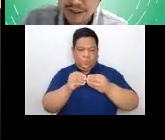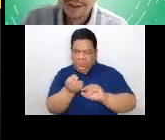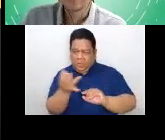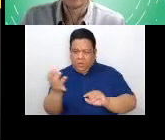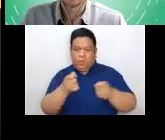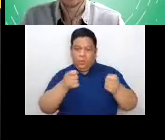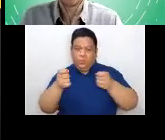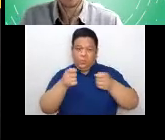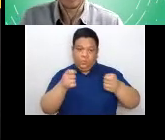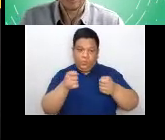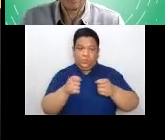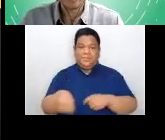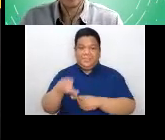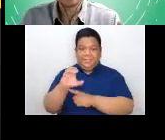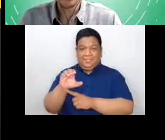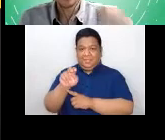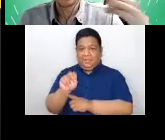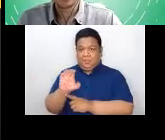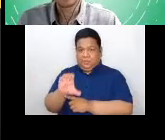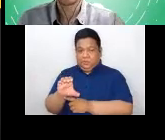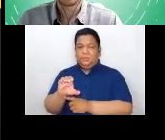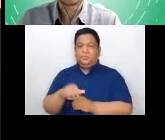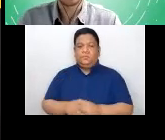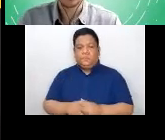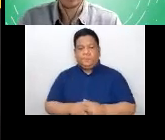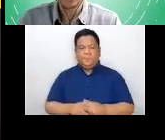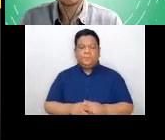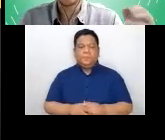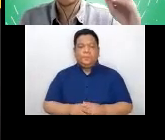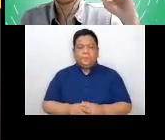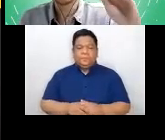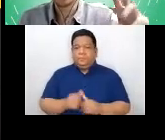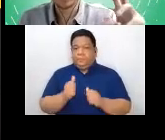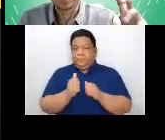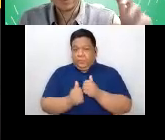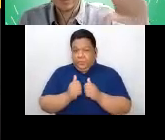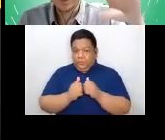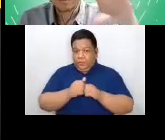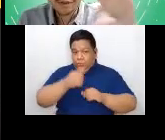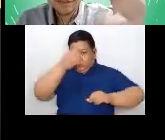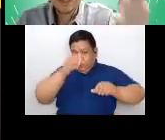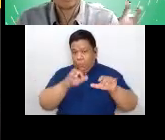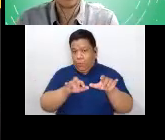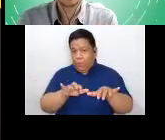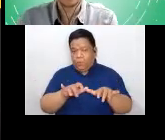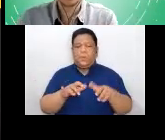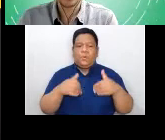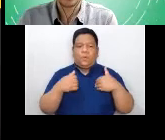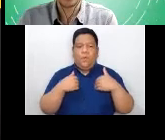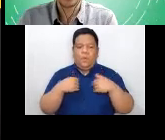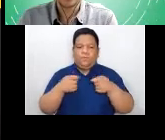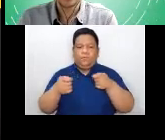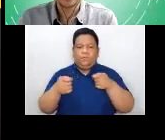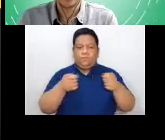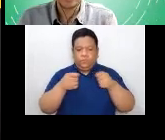printing is a form of CNC, means computer numerical control. It means that a computer is moving and controlling the